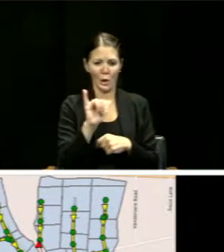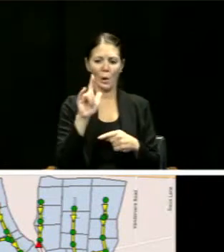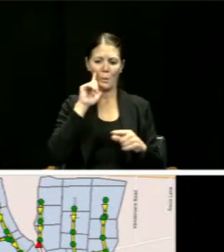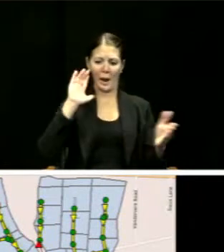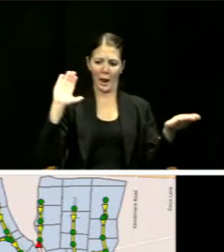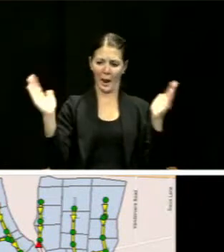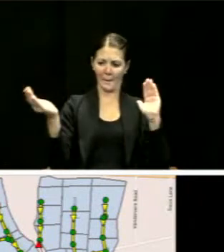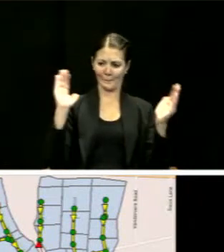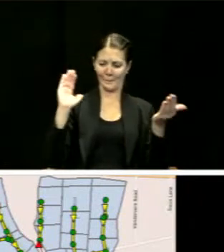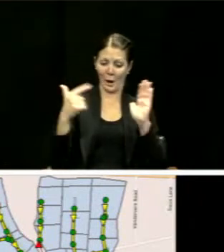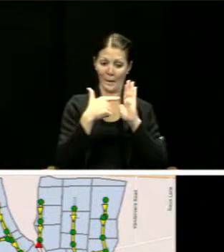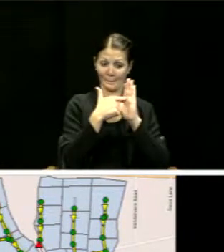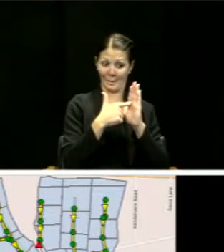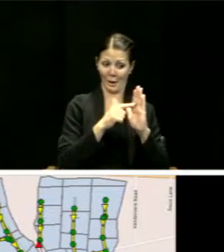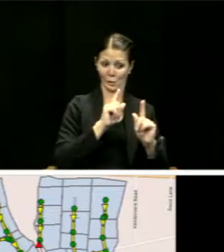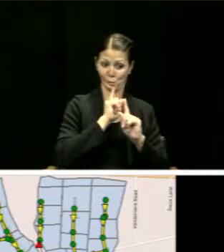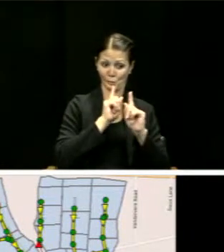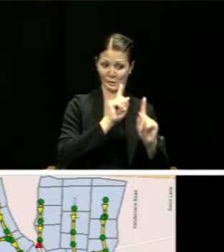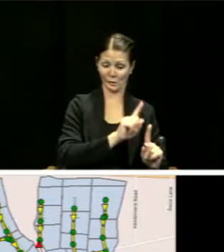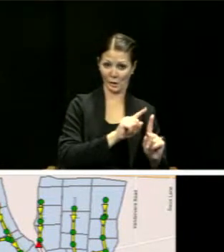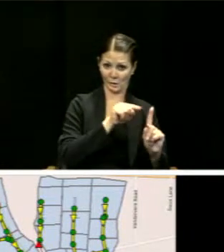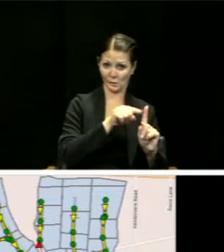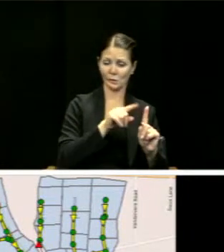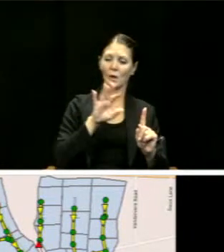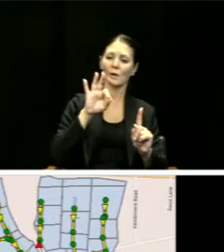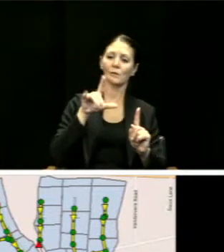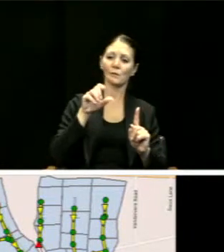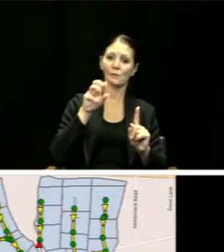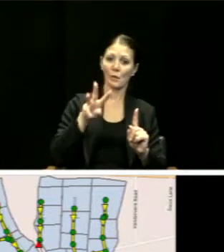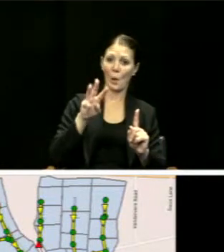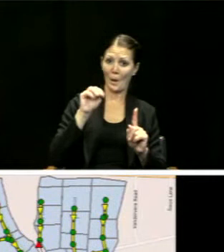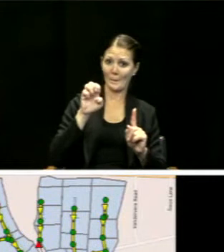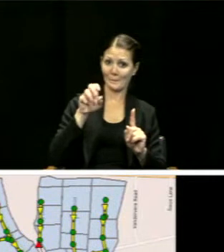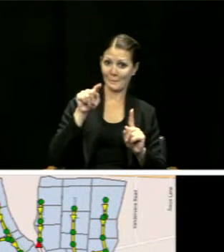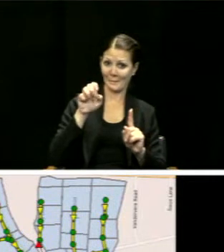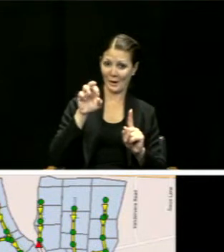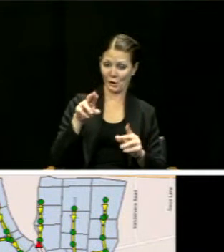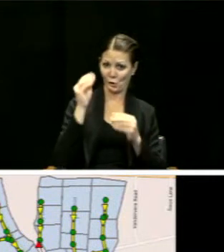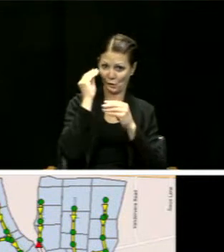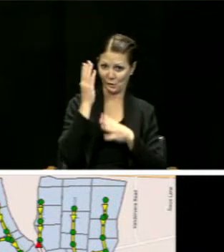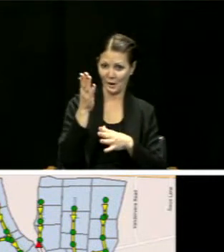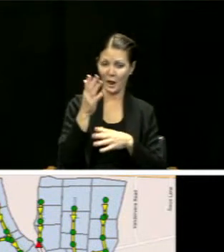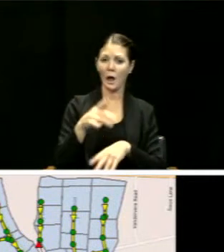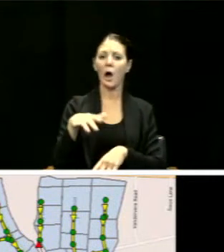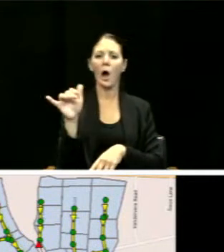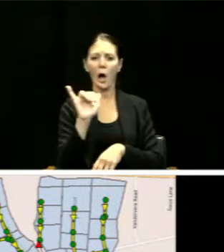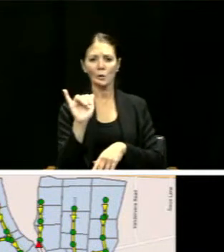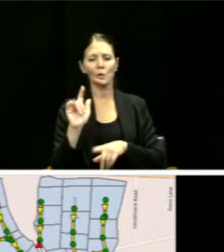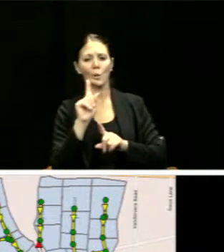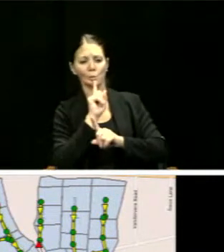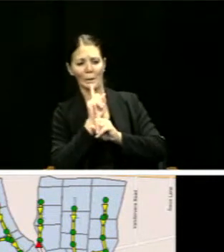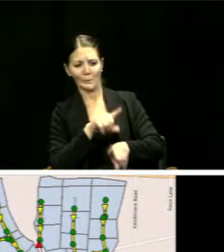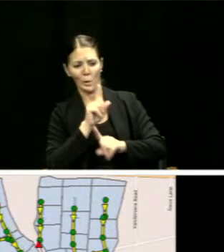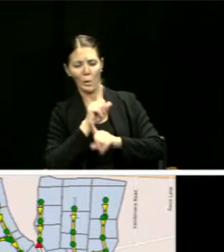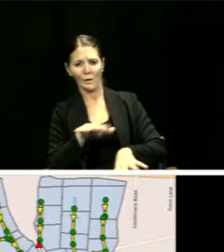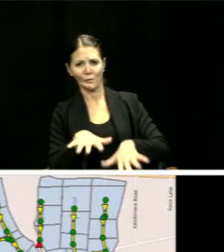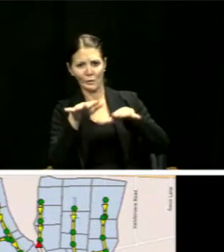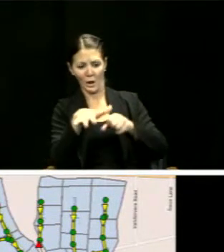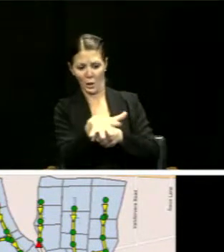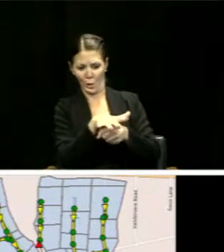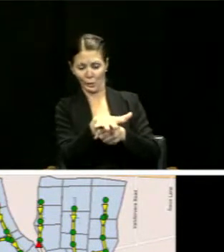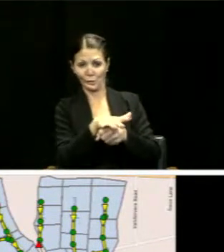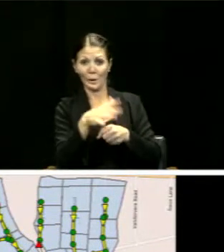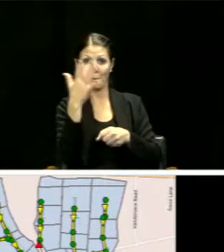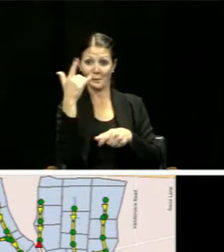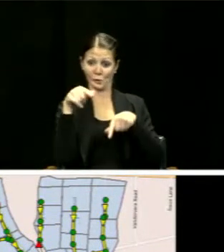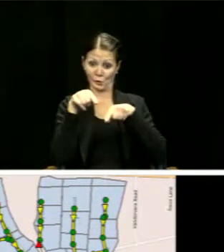model results with flow metering data and also reported flooding locations. Because during those